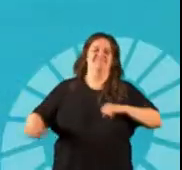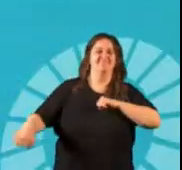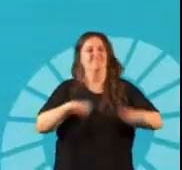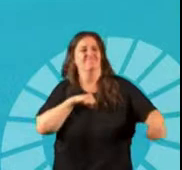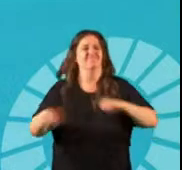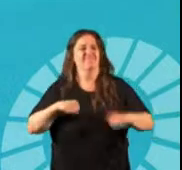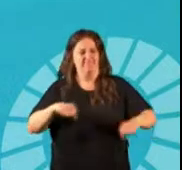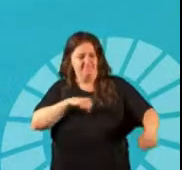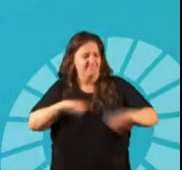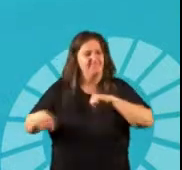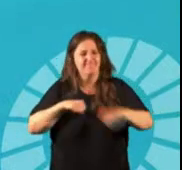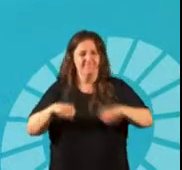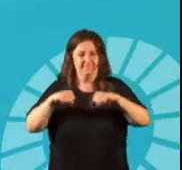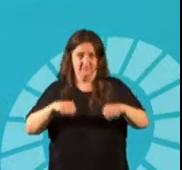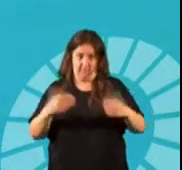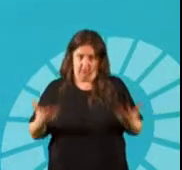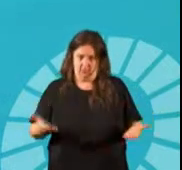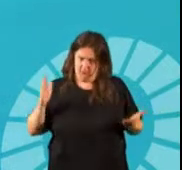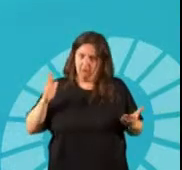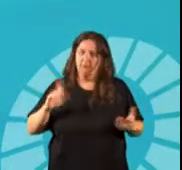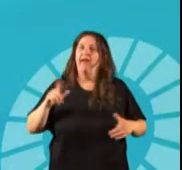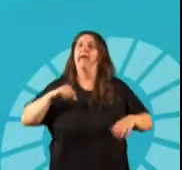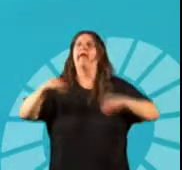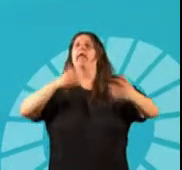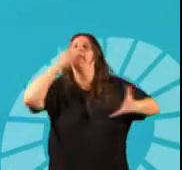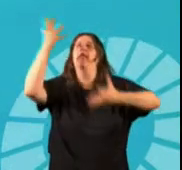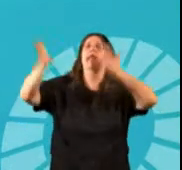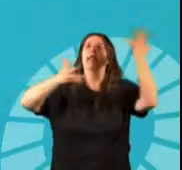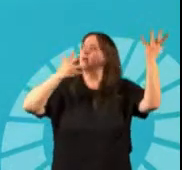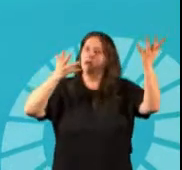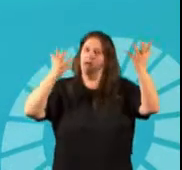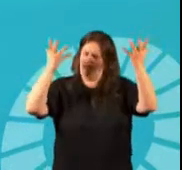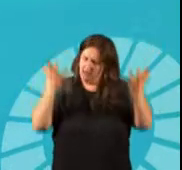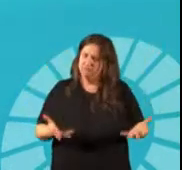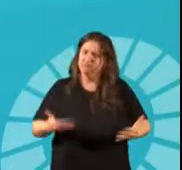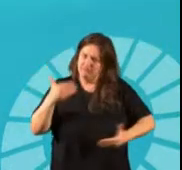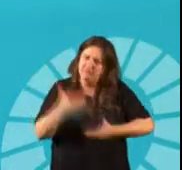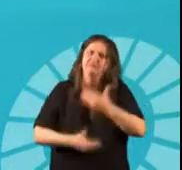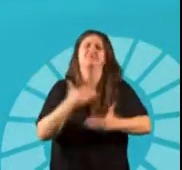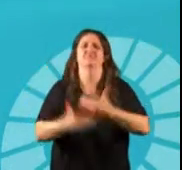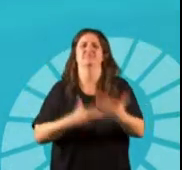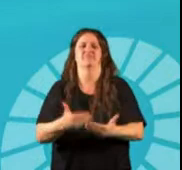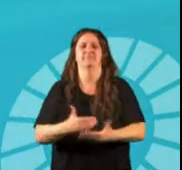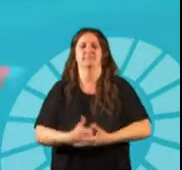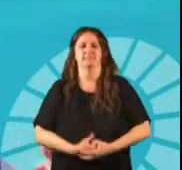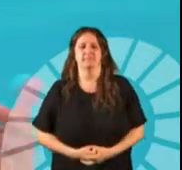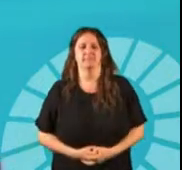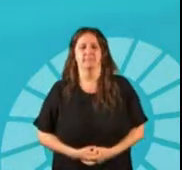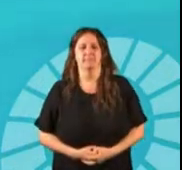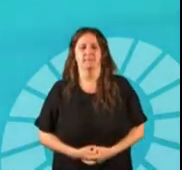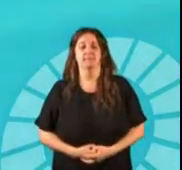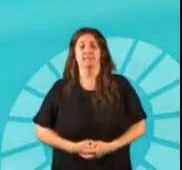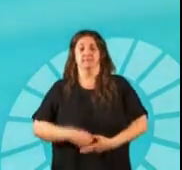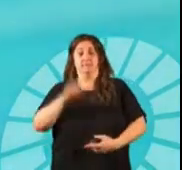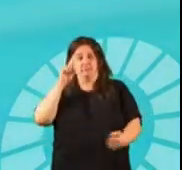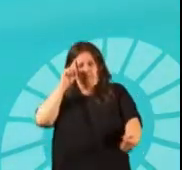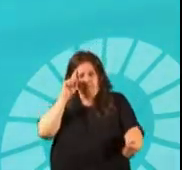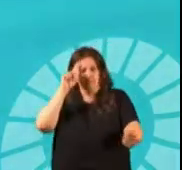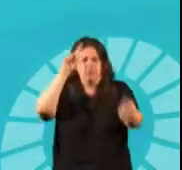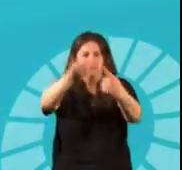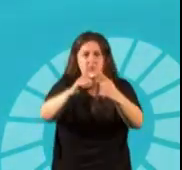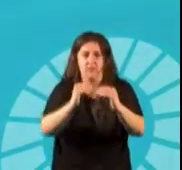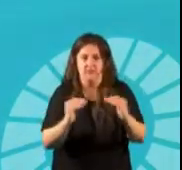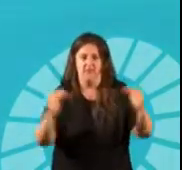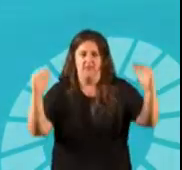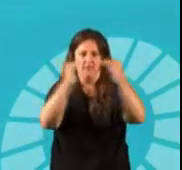multilateralism, which we all defend. So first of all, we're going to listen the voices of those who are carrying this and carrying out this